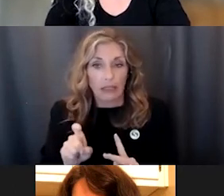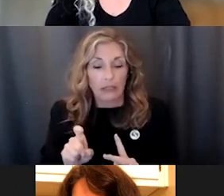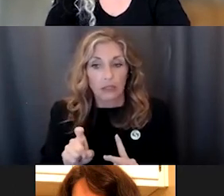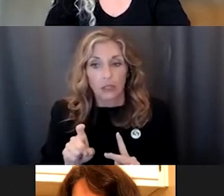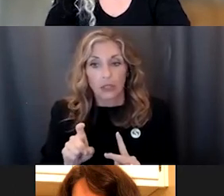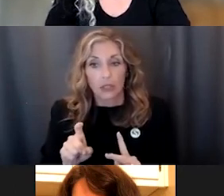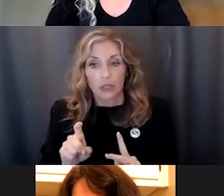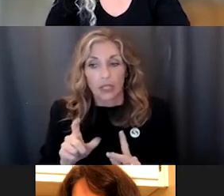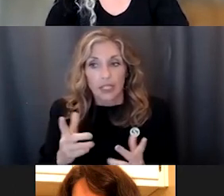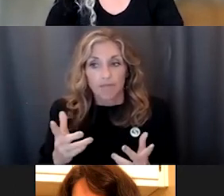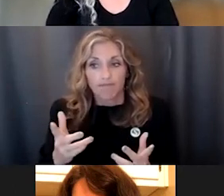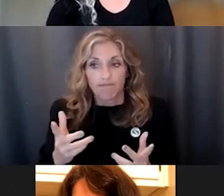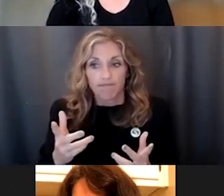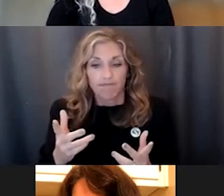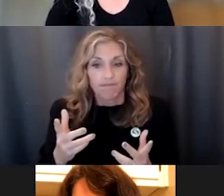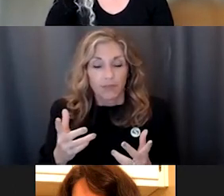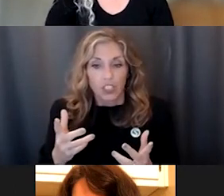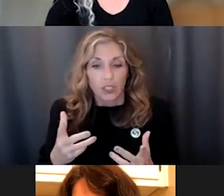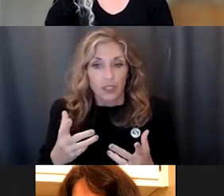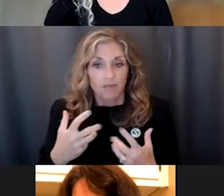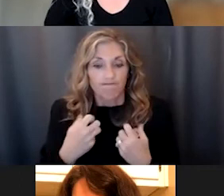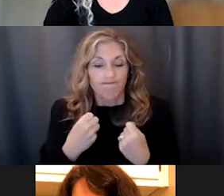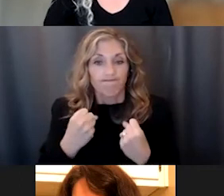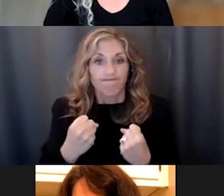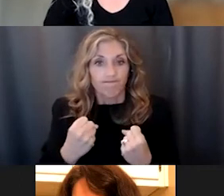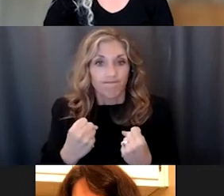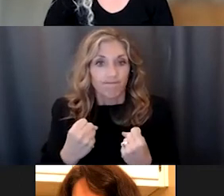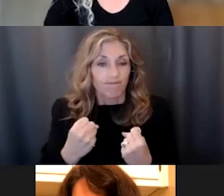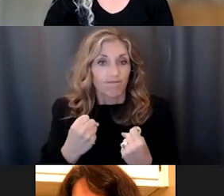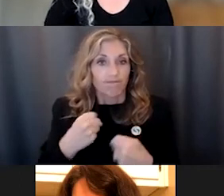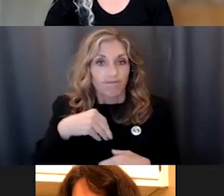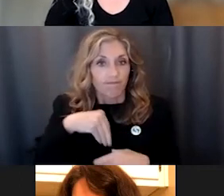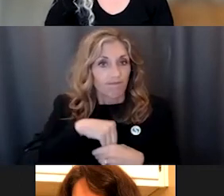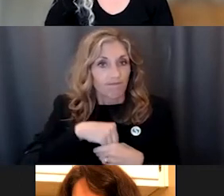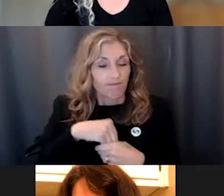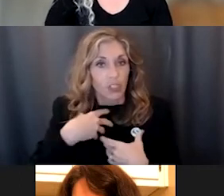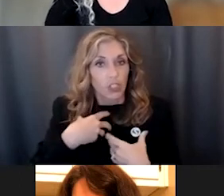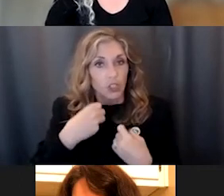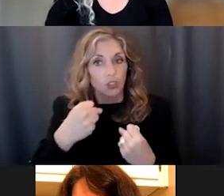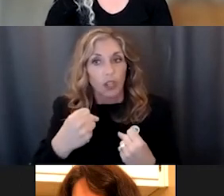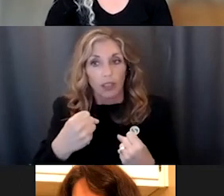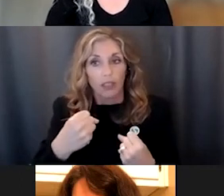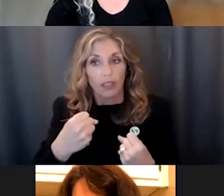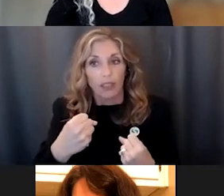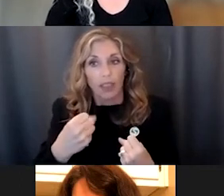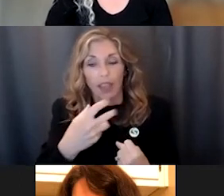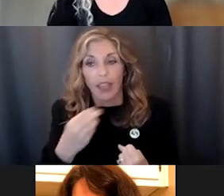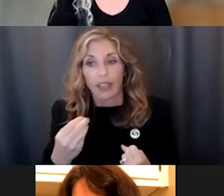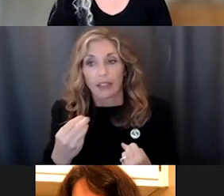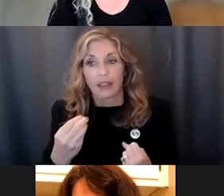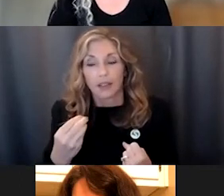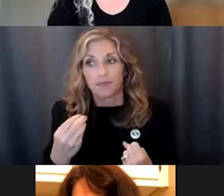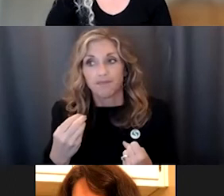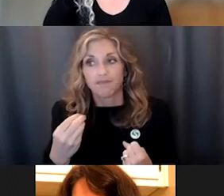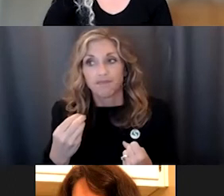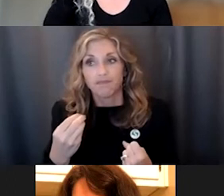their inner strengths and find a way through it. I loved all of